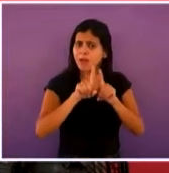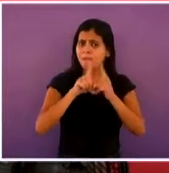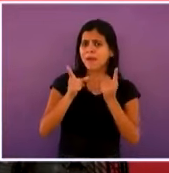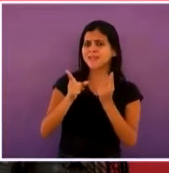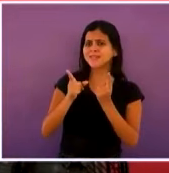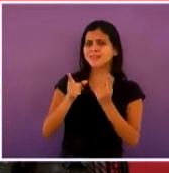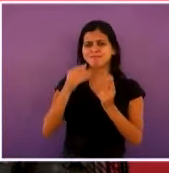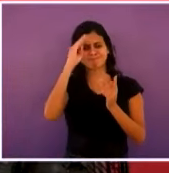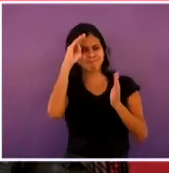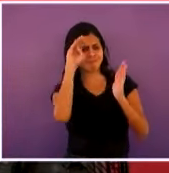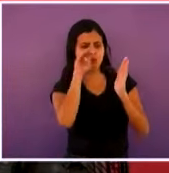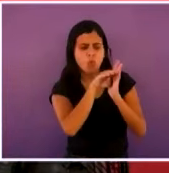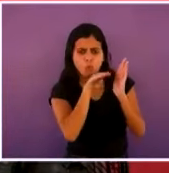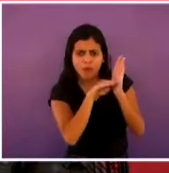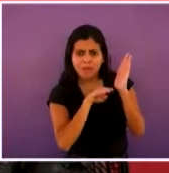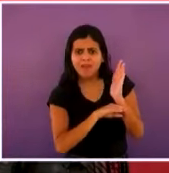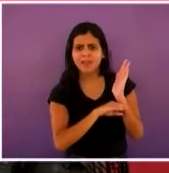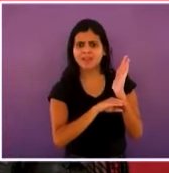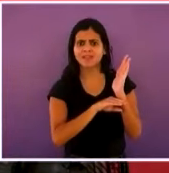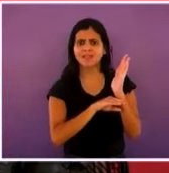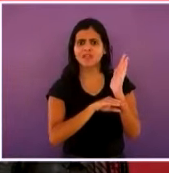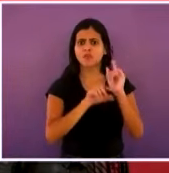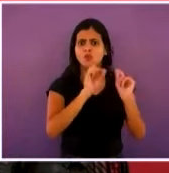dizer através dessas palavras.